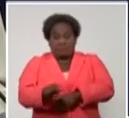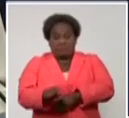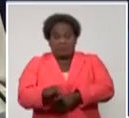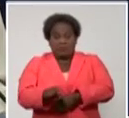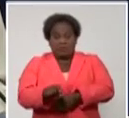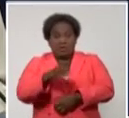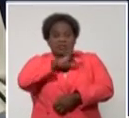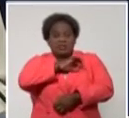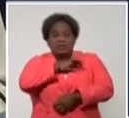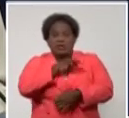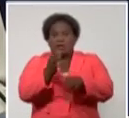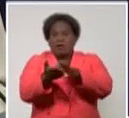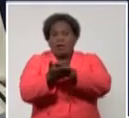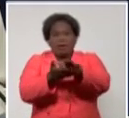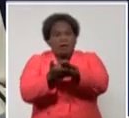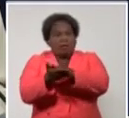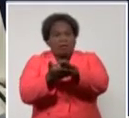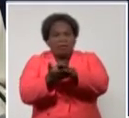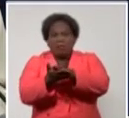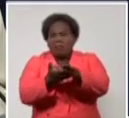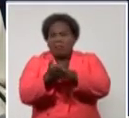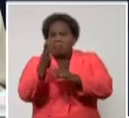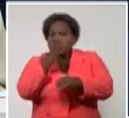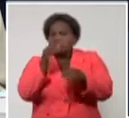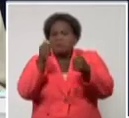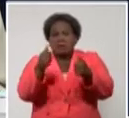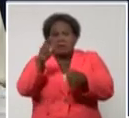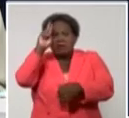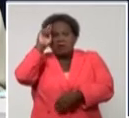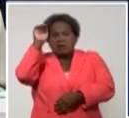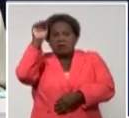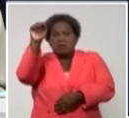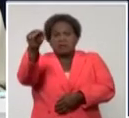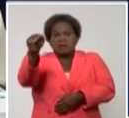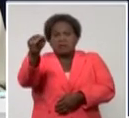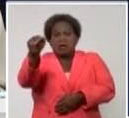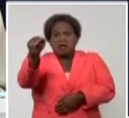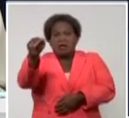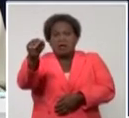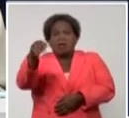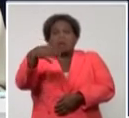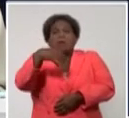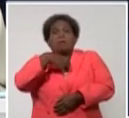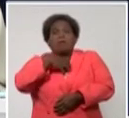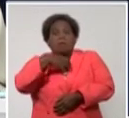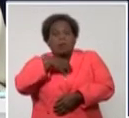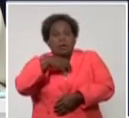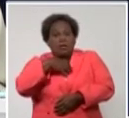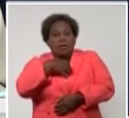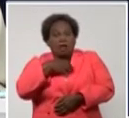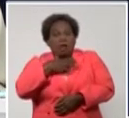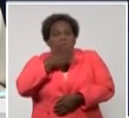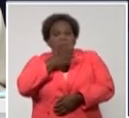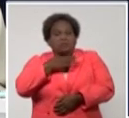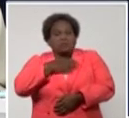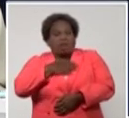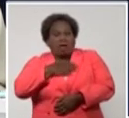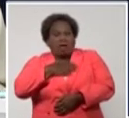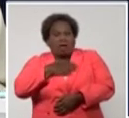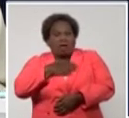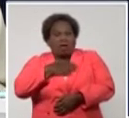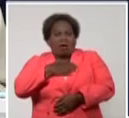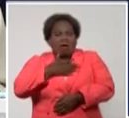province with the highest number of COVID-19 cases per 100,000 inhabitants in the last 15 days, with a rate